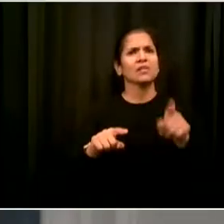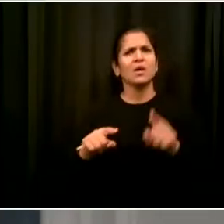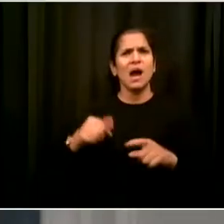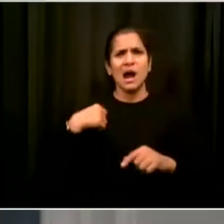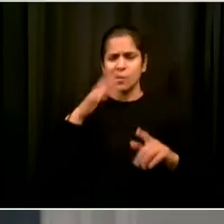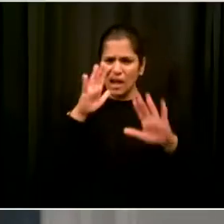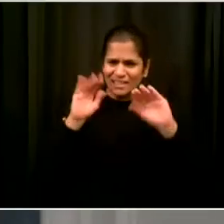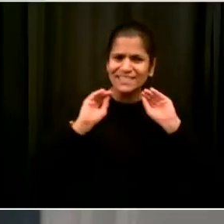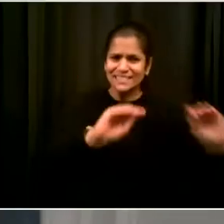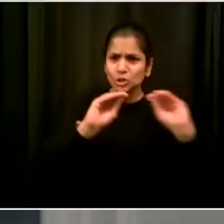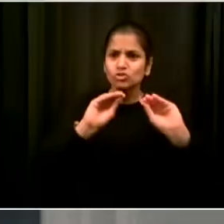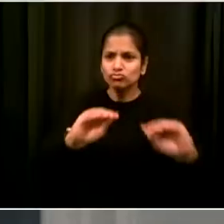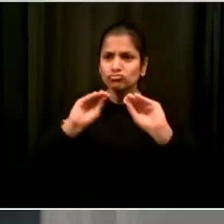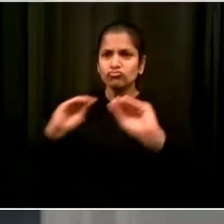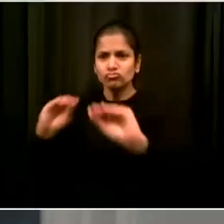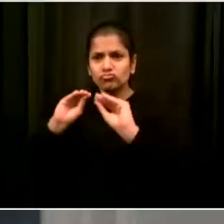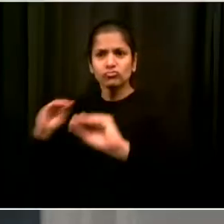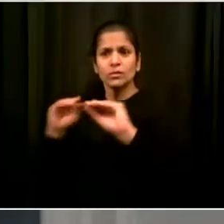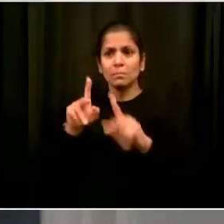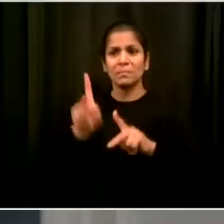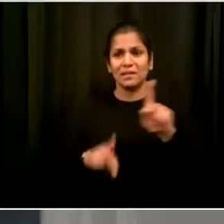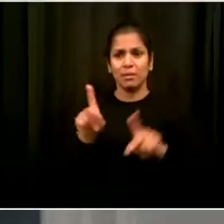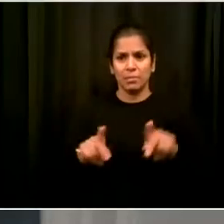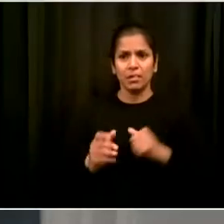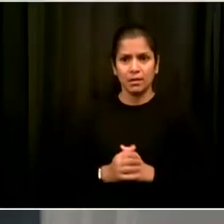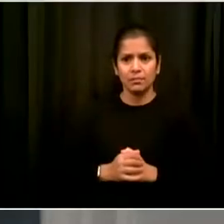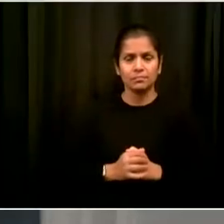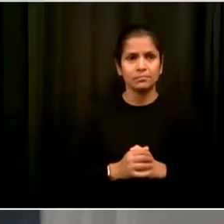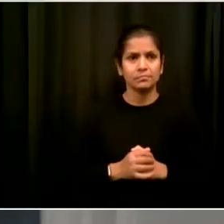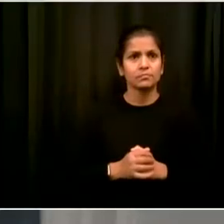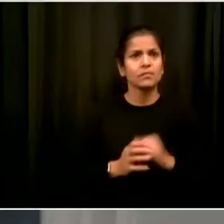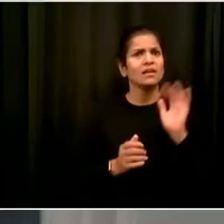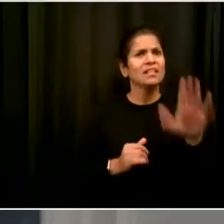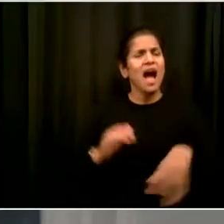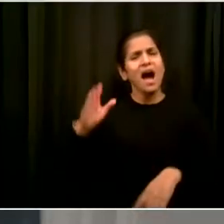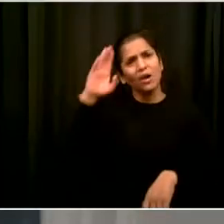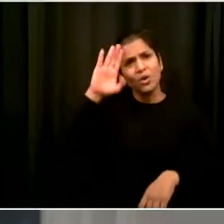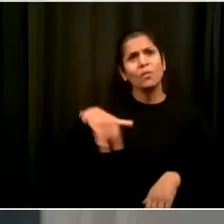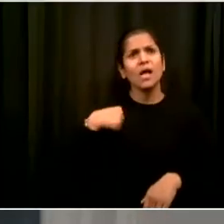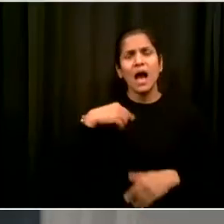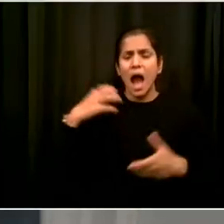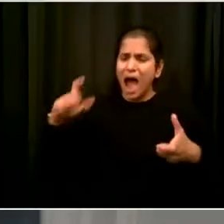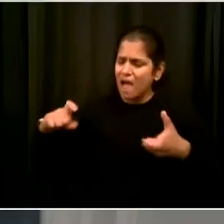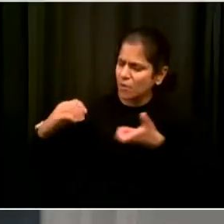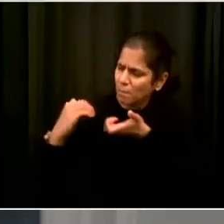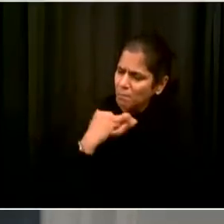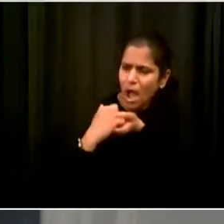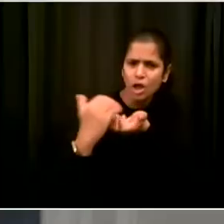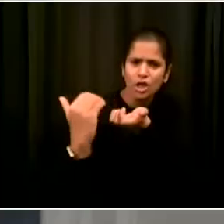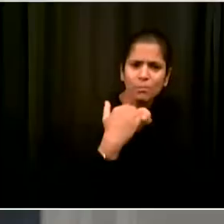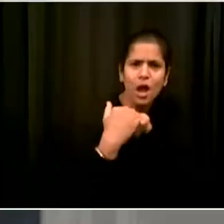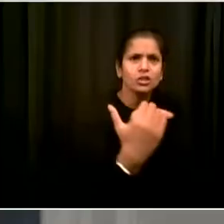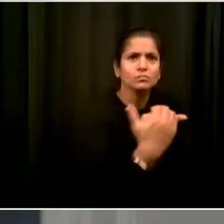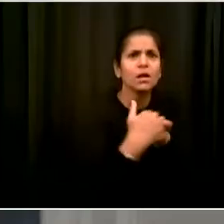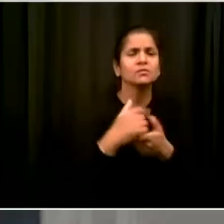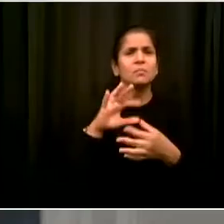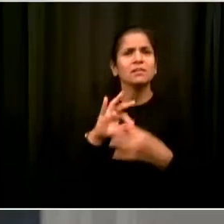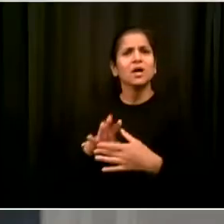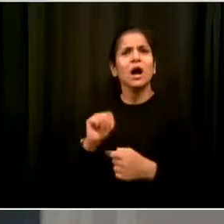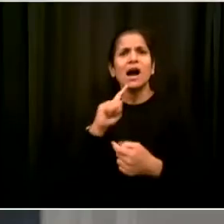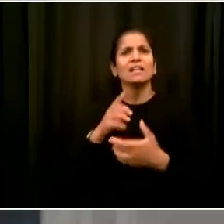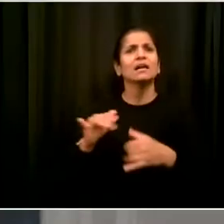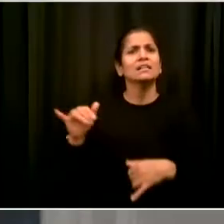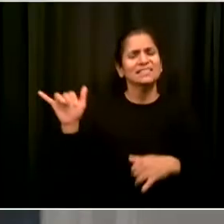communities. It has to be a partnership with a shared goal of recognizing and repairing a legacy that has compromised the health of too